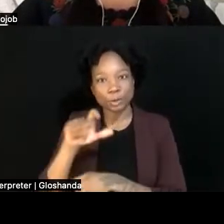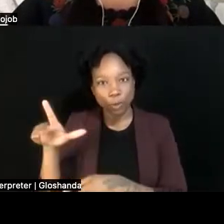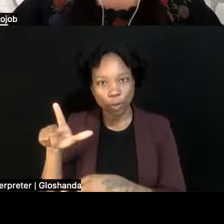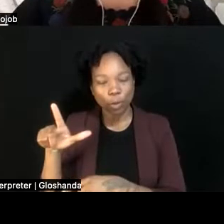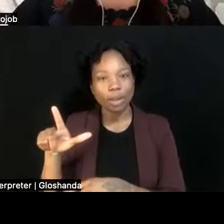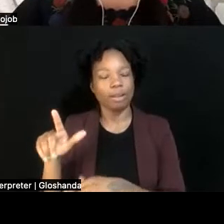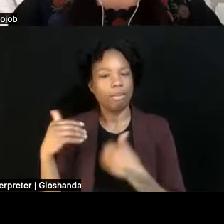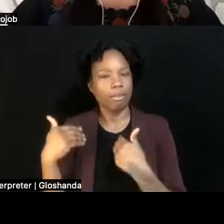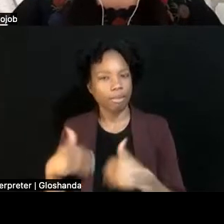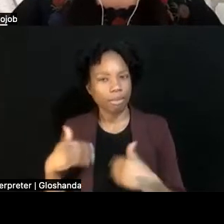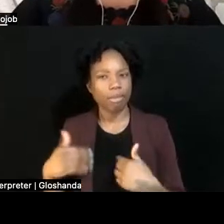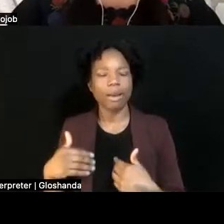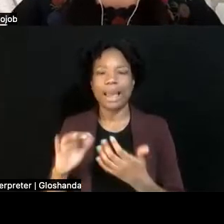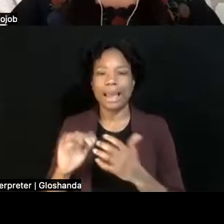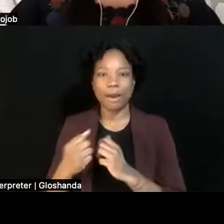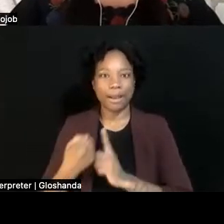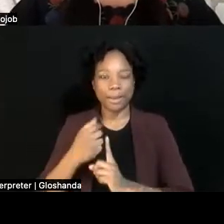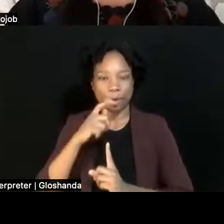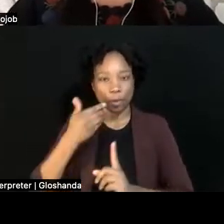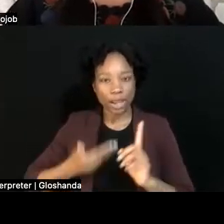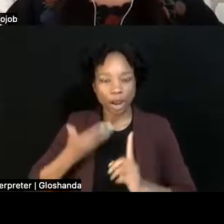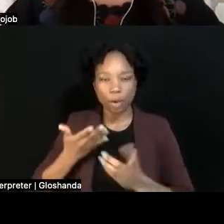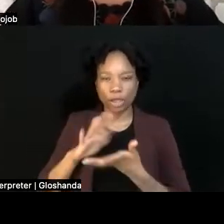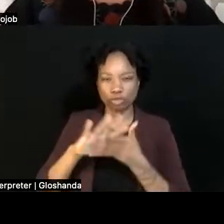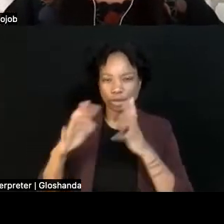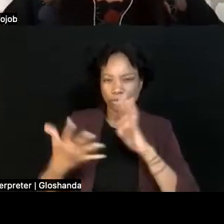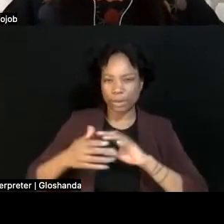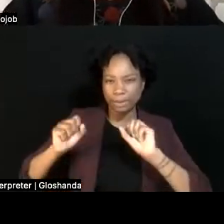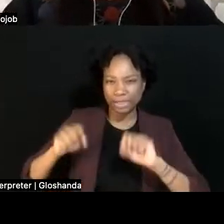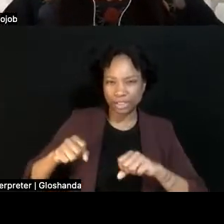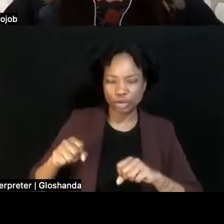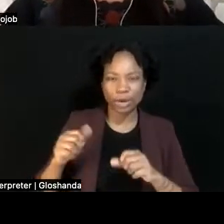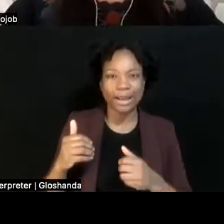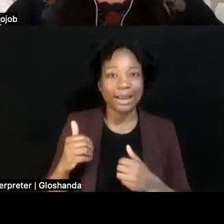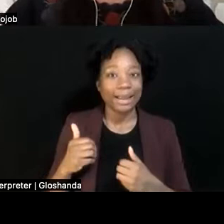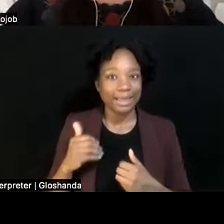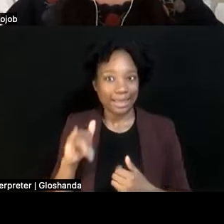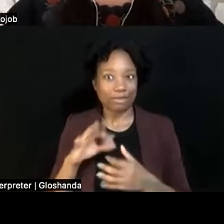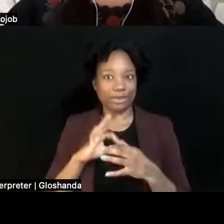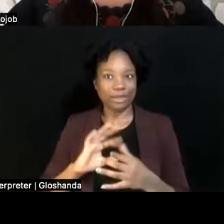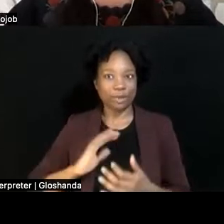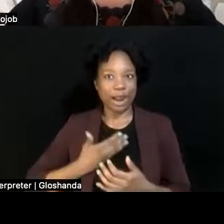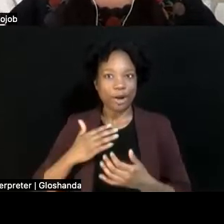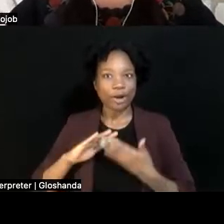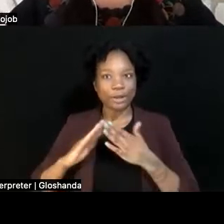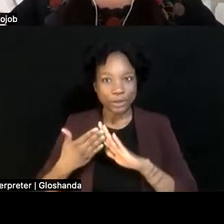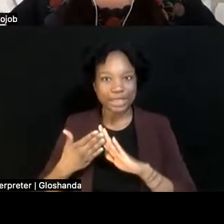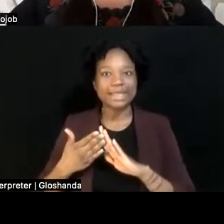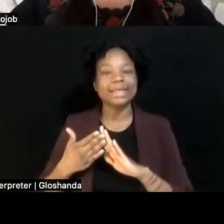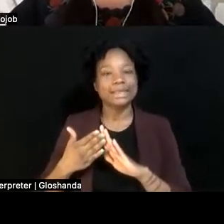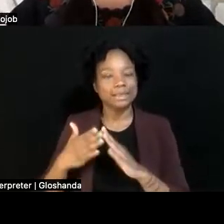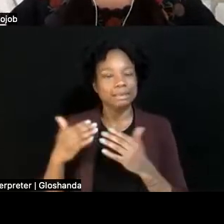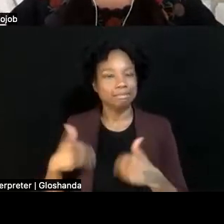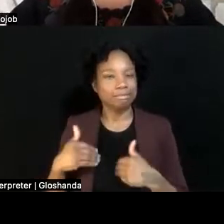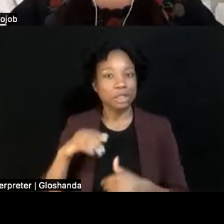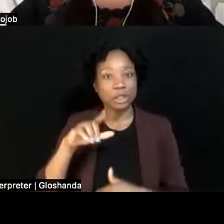transformative potential of our work together in community. Julianna, I've been really amazed with the